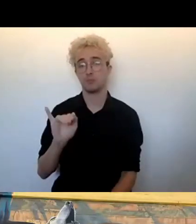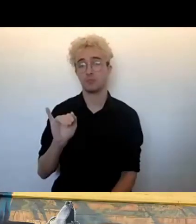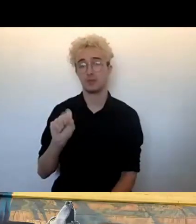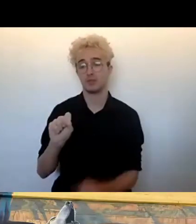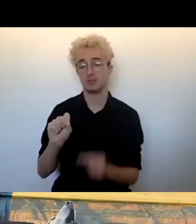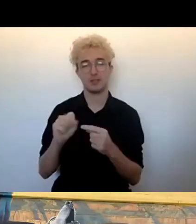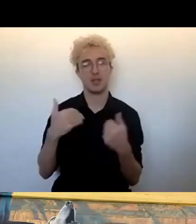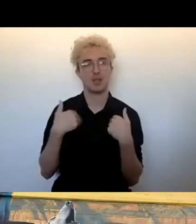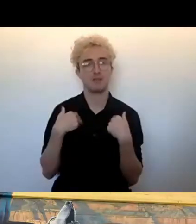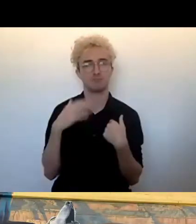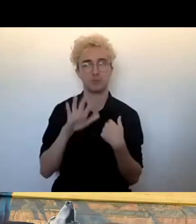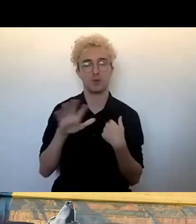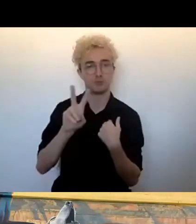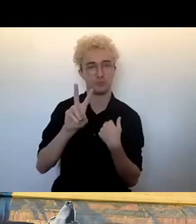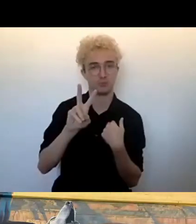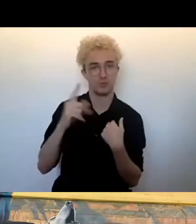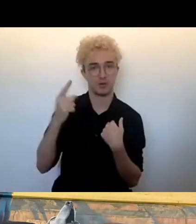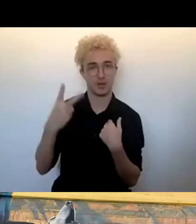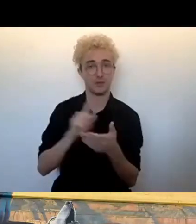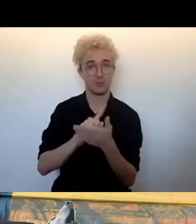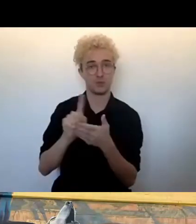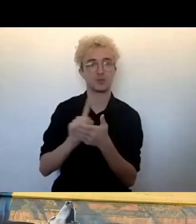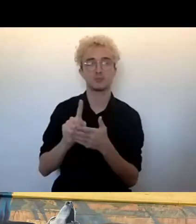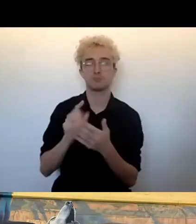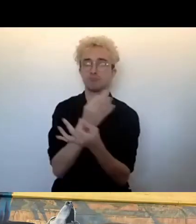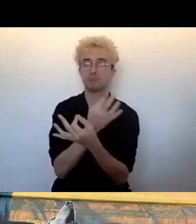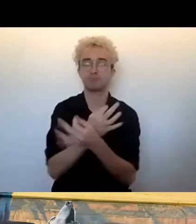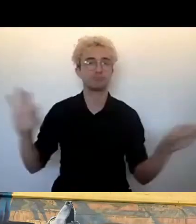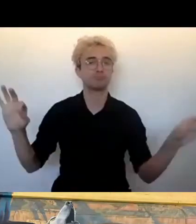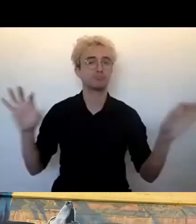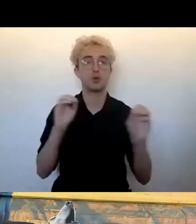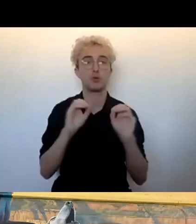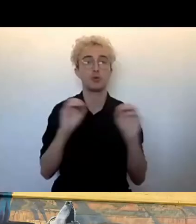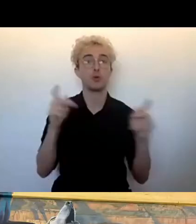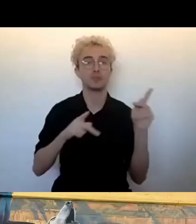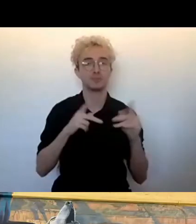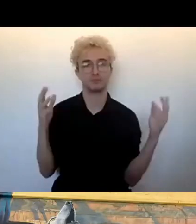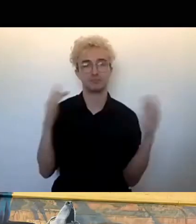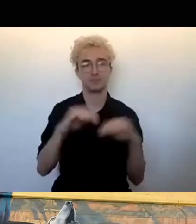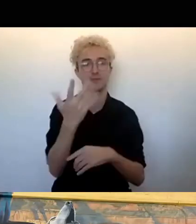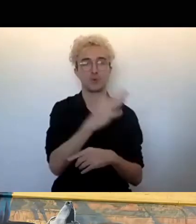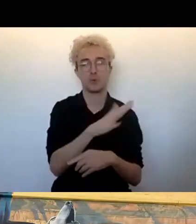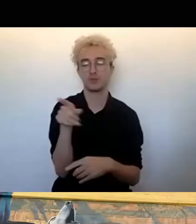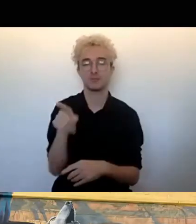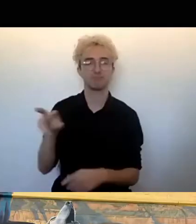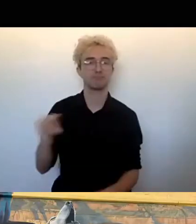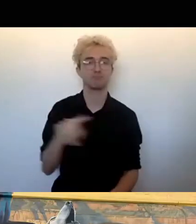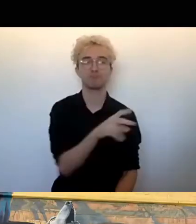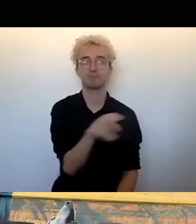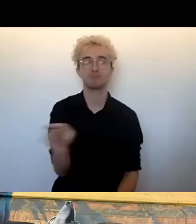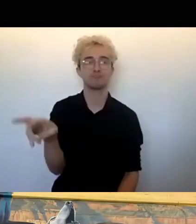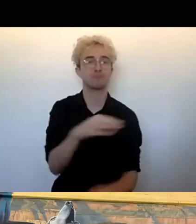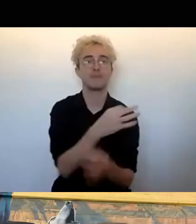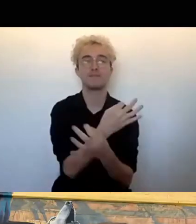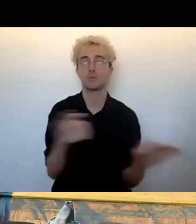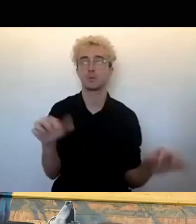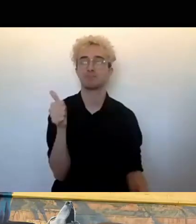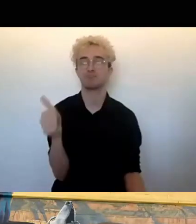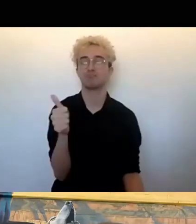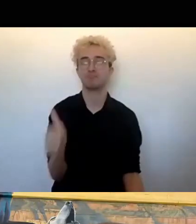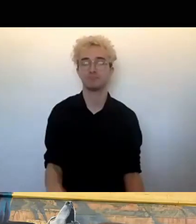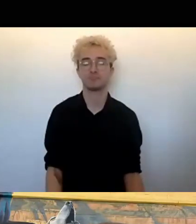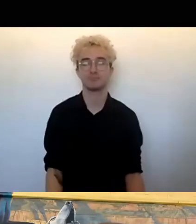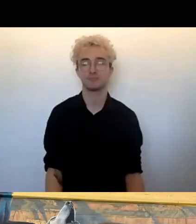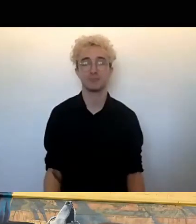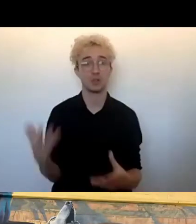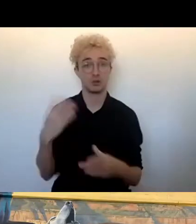complete freedom with no public entering the forest whatsoever. Even Arizona Game and Fish was not allowed